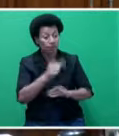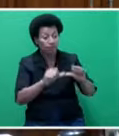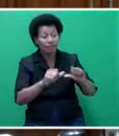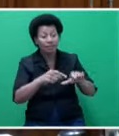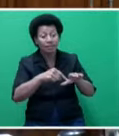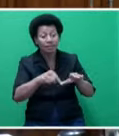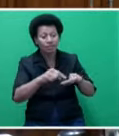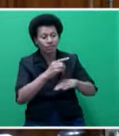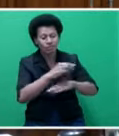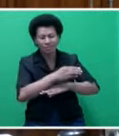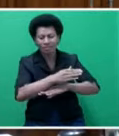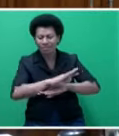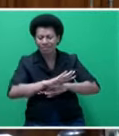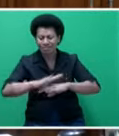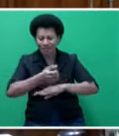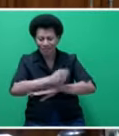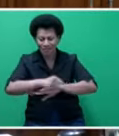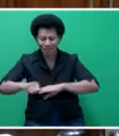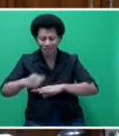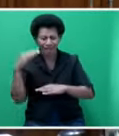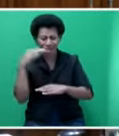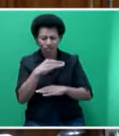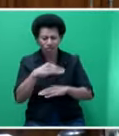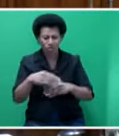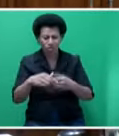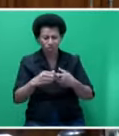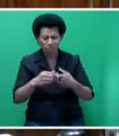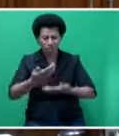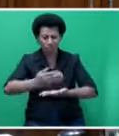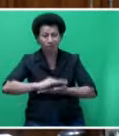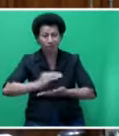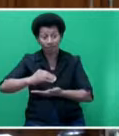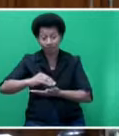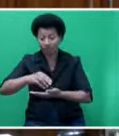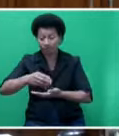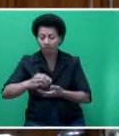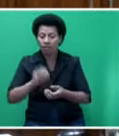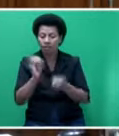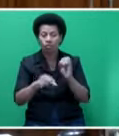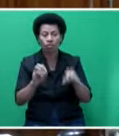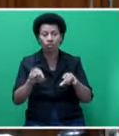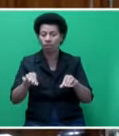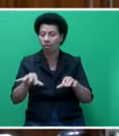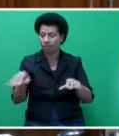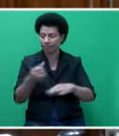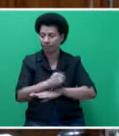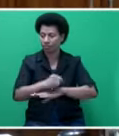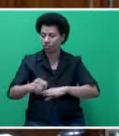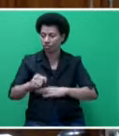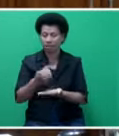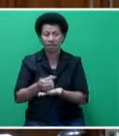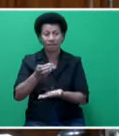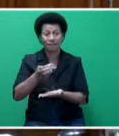along to Suva Point. You'll see people eating lunches and throwing the polystyrene, containers out, and the cups, etc. Cups that McDonald's